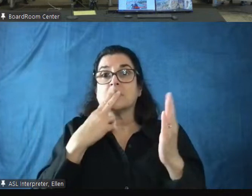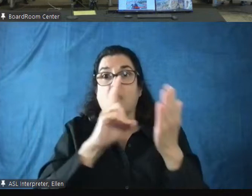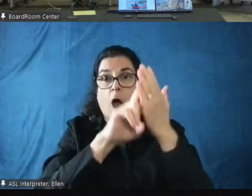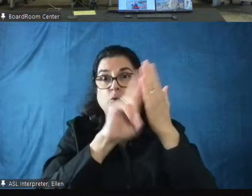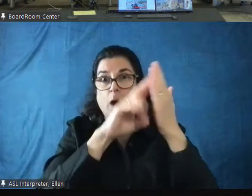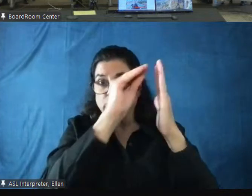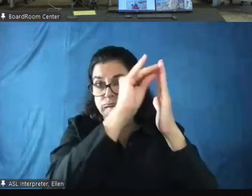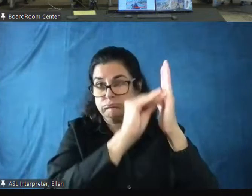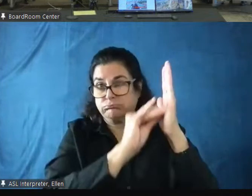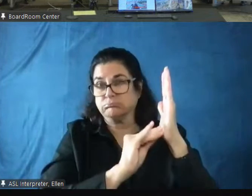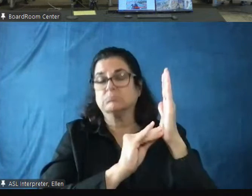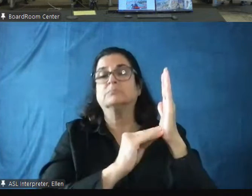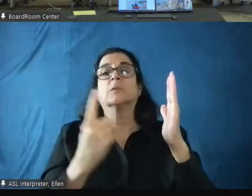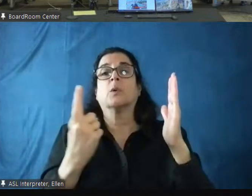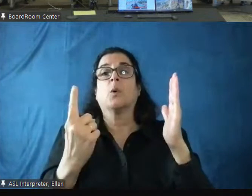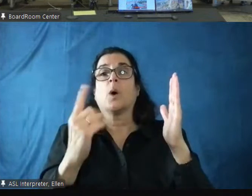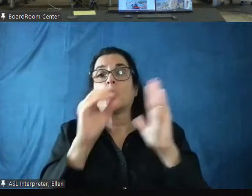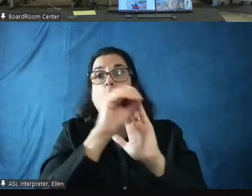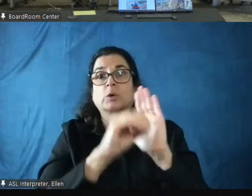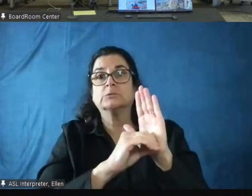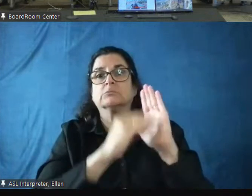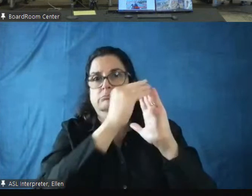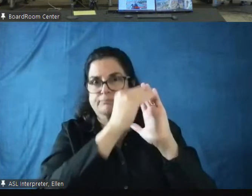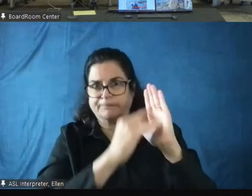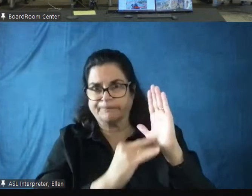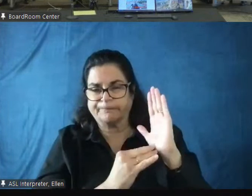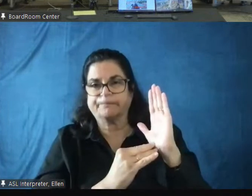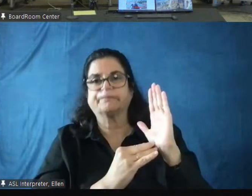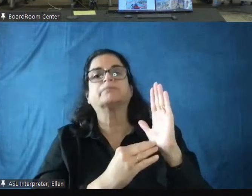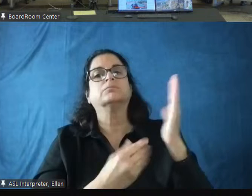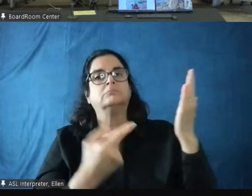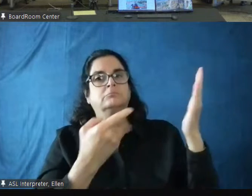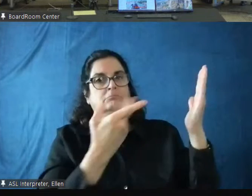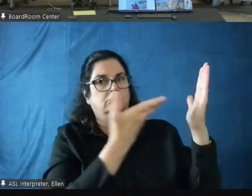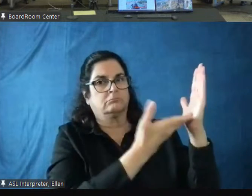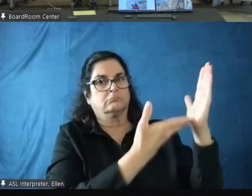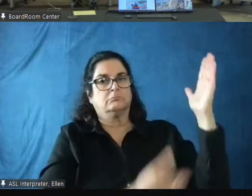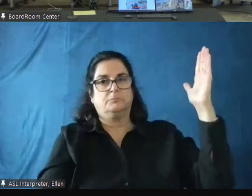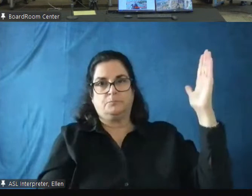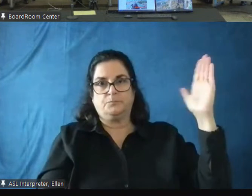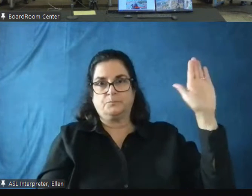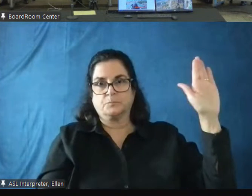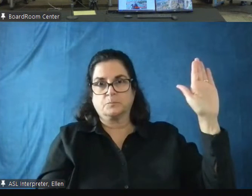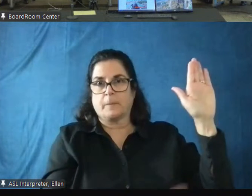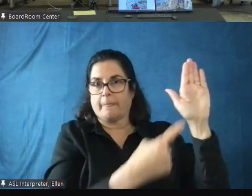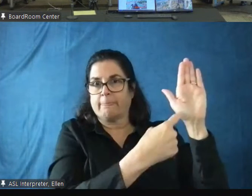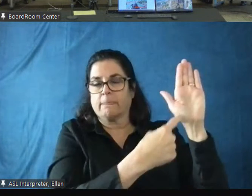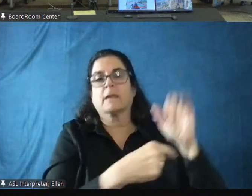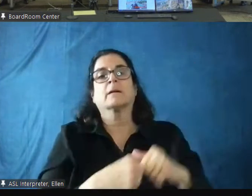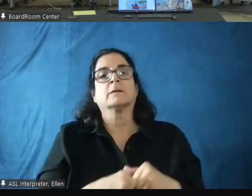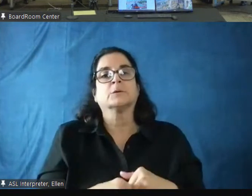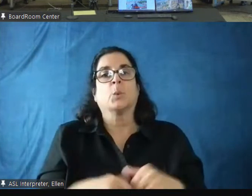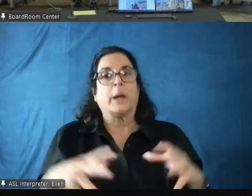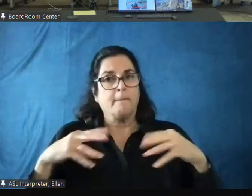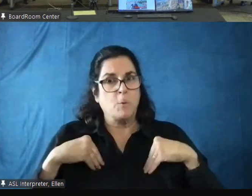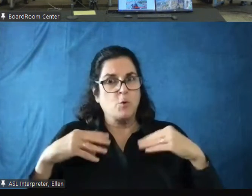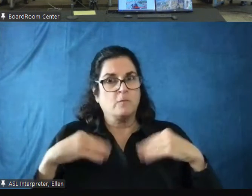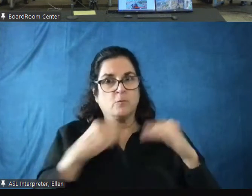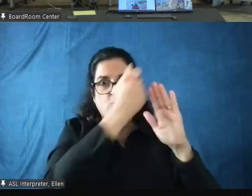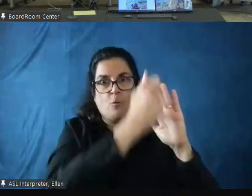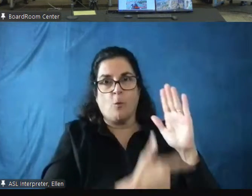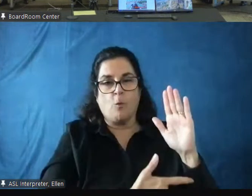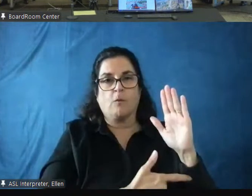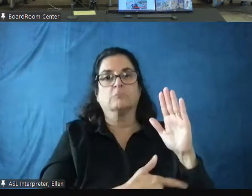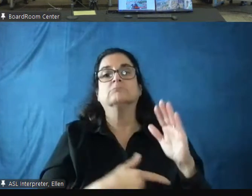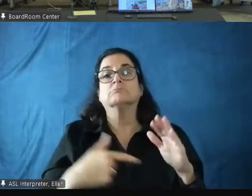and recommended for board approval 1 ordinance and 9 contracts. This concludes the report of the Finance, Audit, and